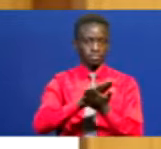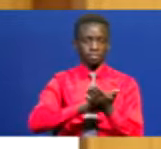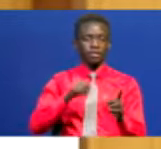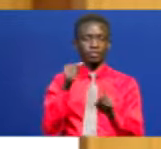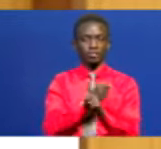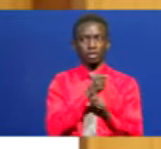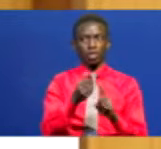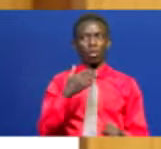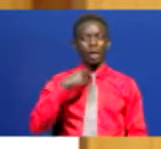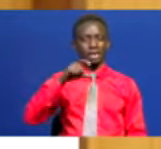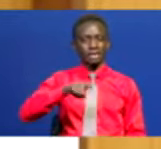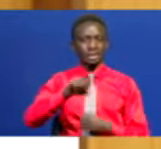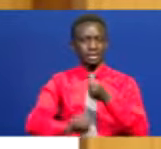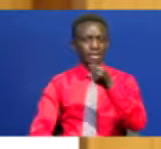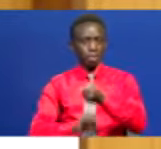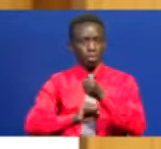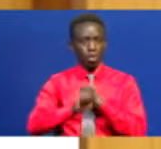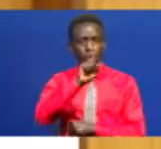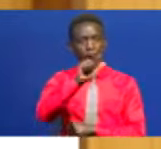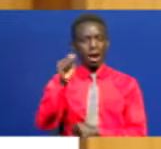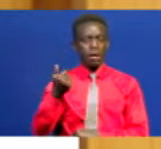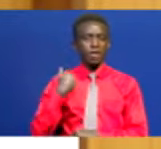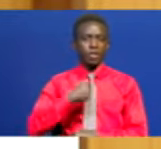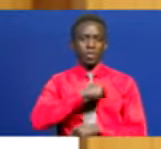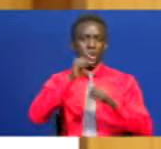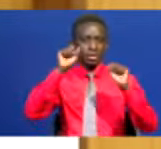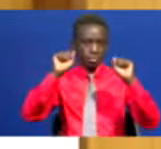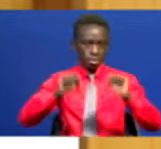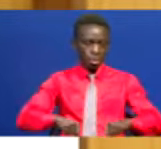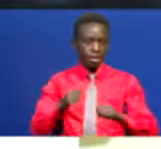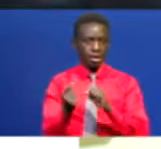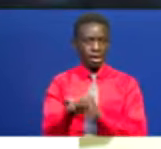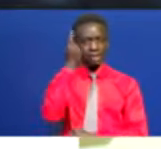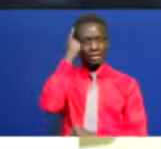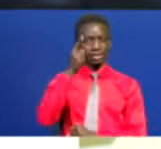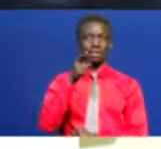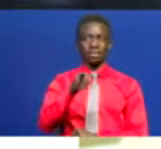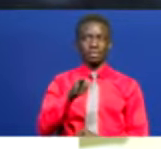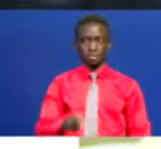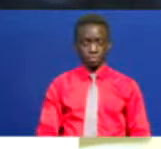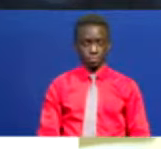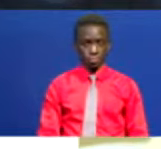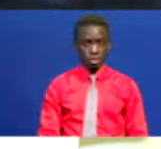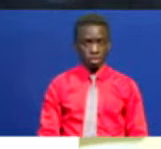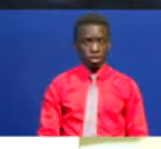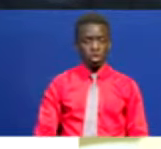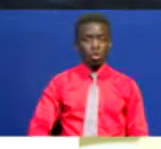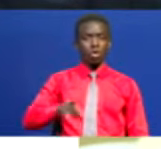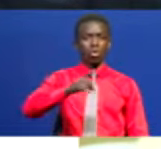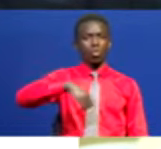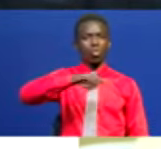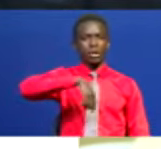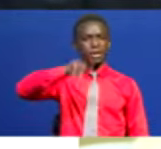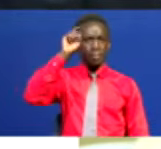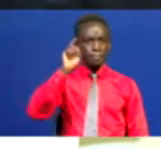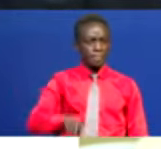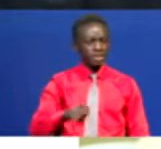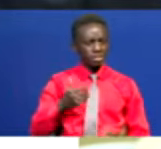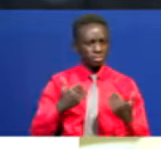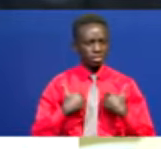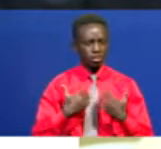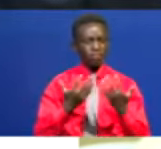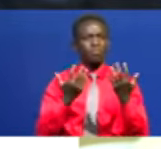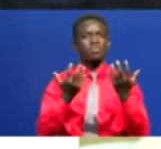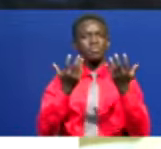other so that we realize these pieces. We must have concrete evidence of